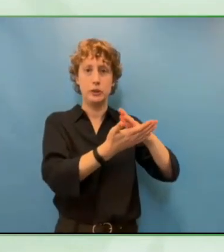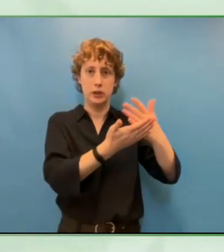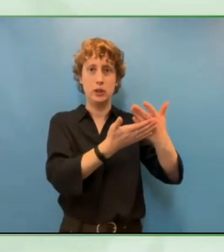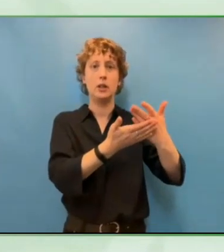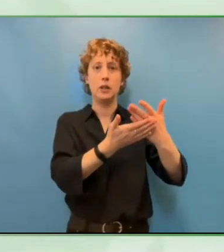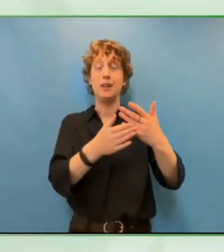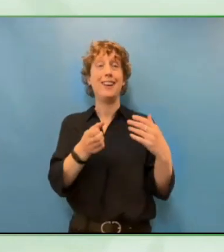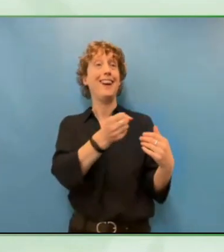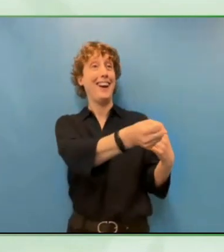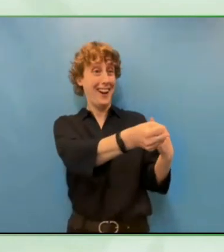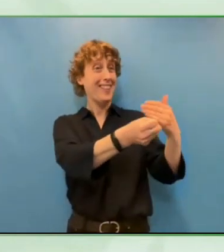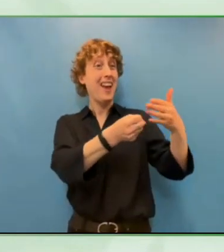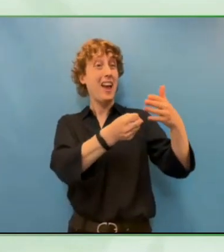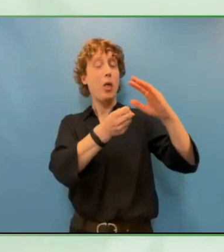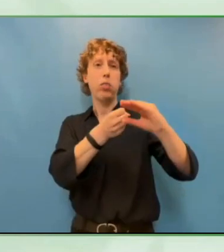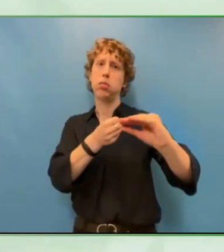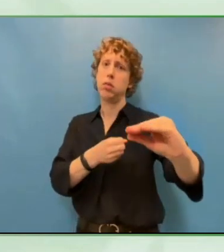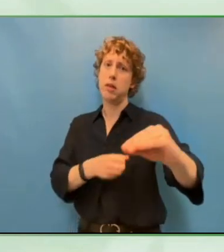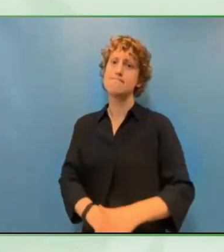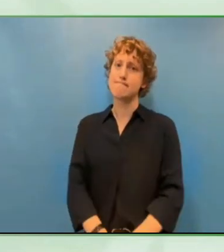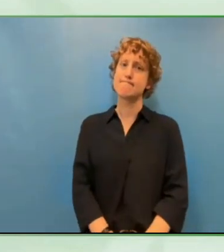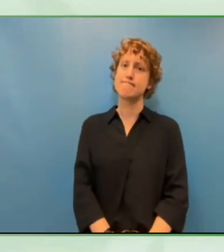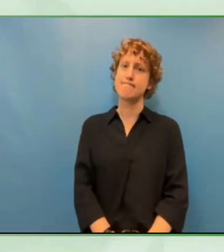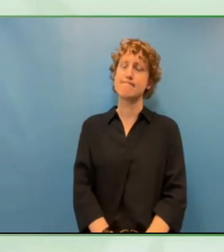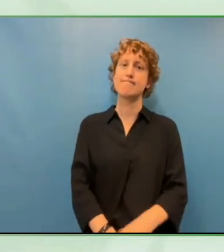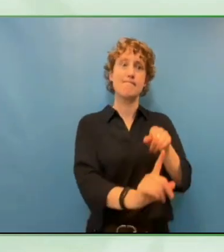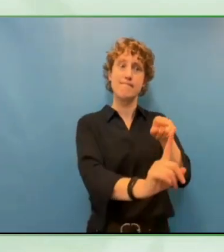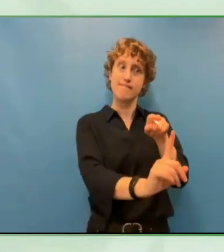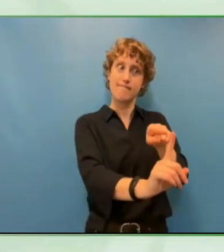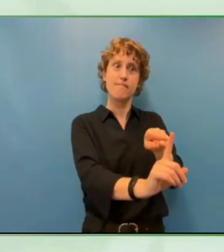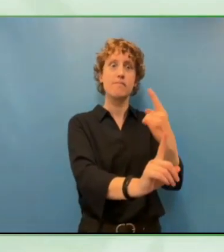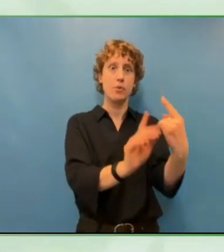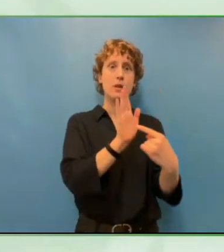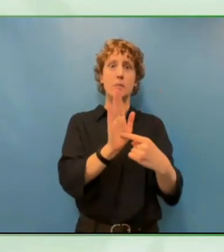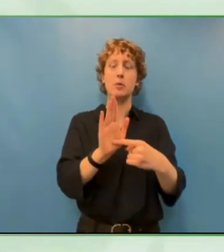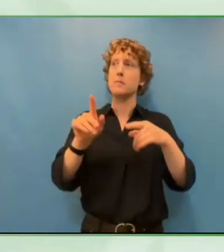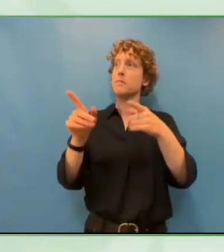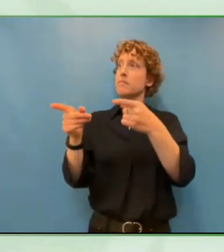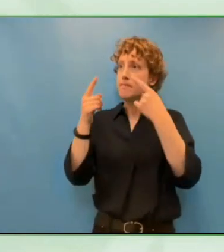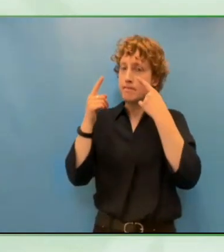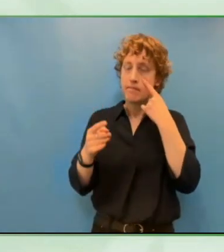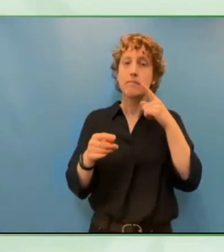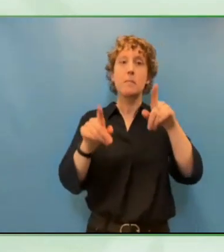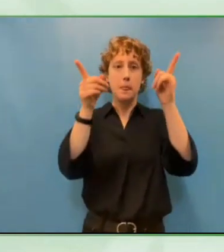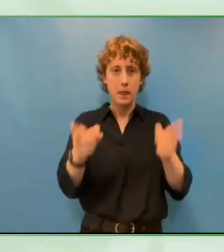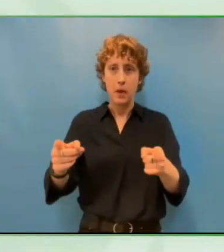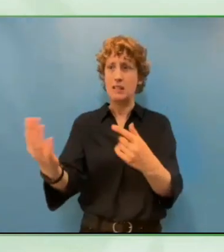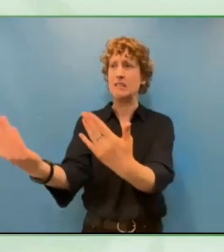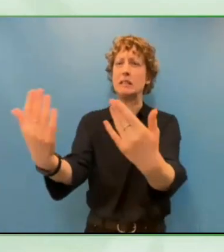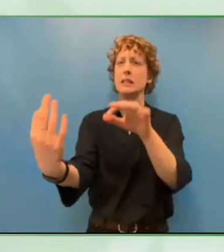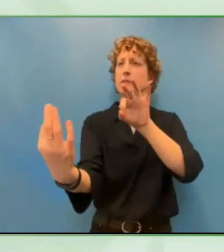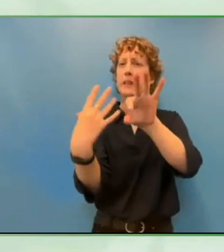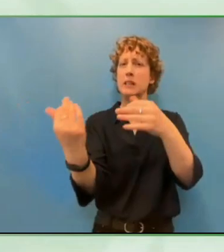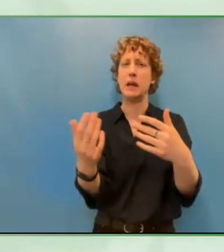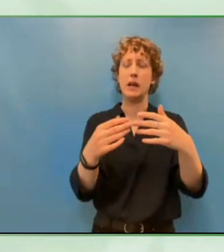that's where the continuous feedback loop comes in, because we need to make sure that it's not just for COVID that we had a sign